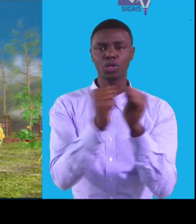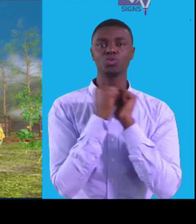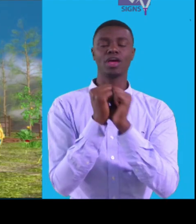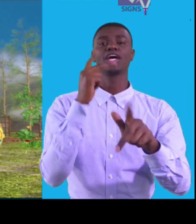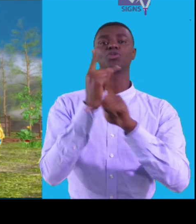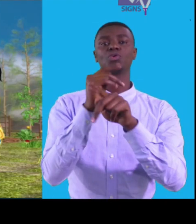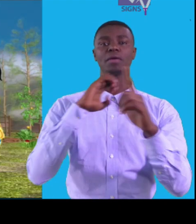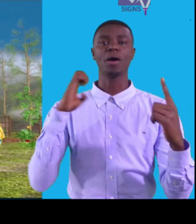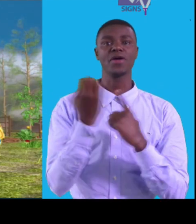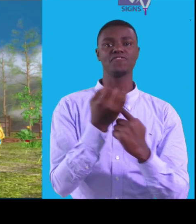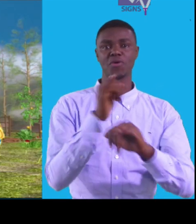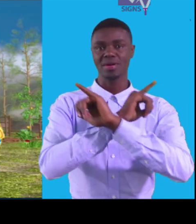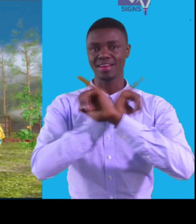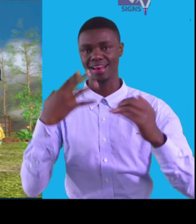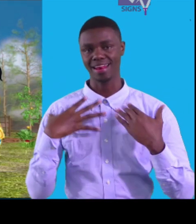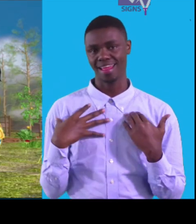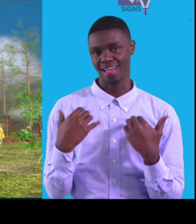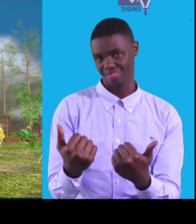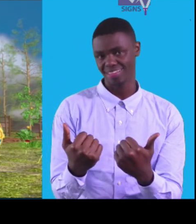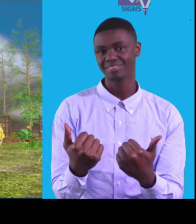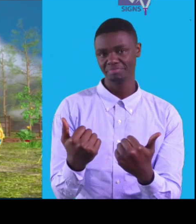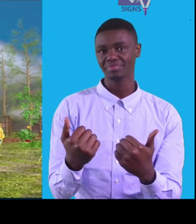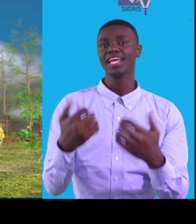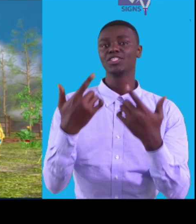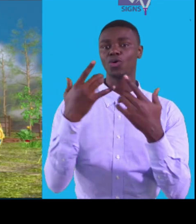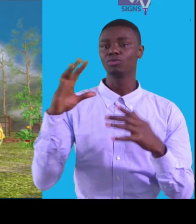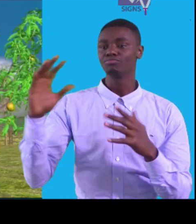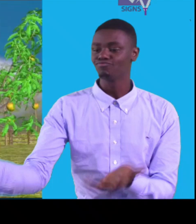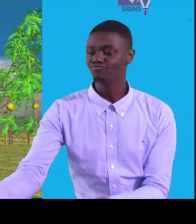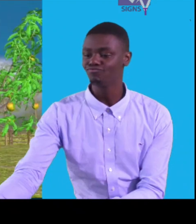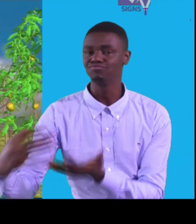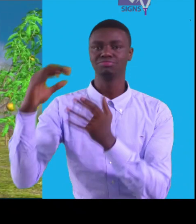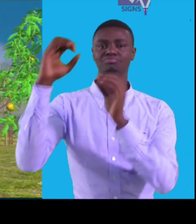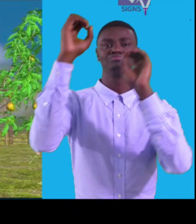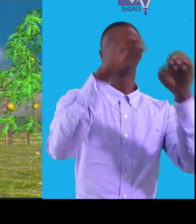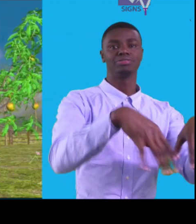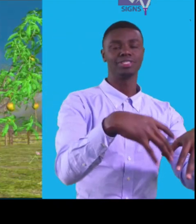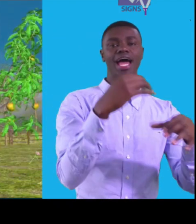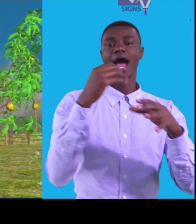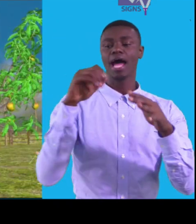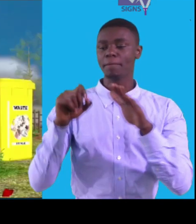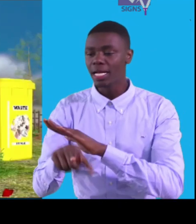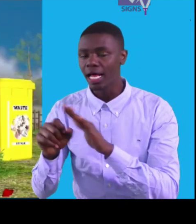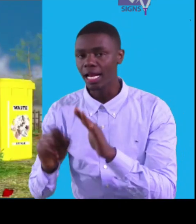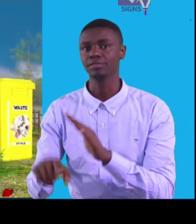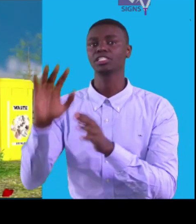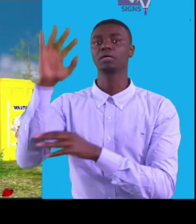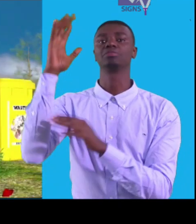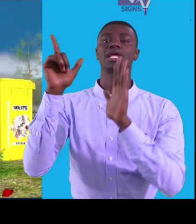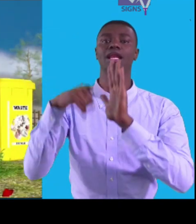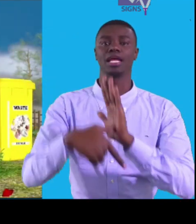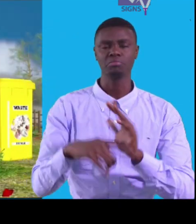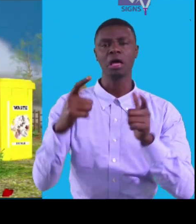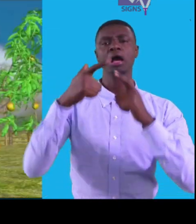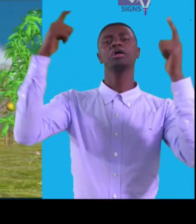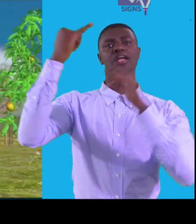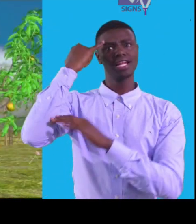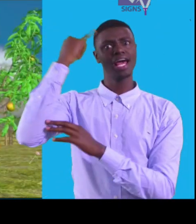all work together to keep our environment clean and healthy. Let's pick up that can, Max, and maybe plant some seeds